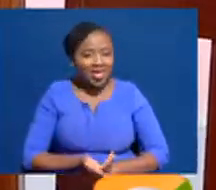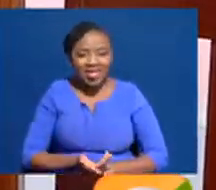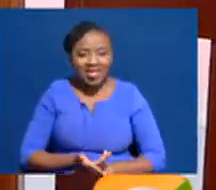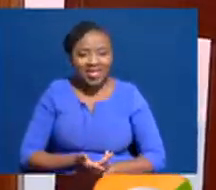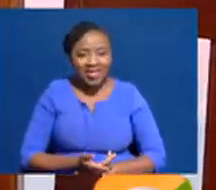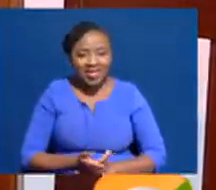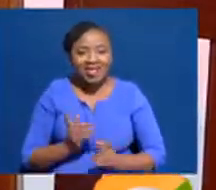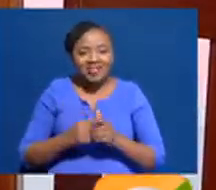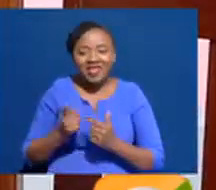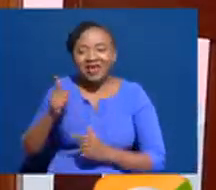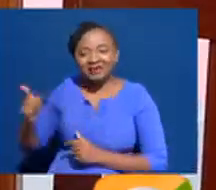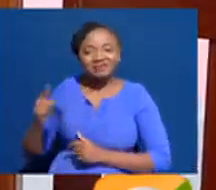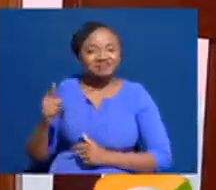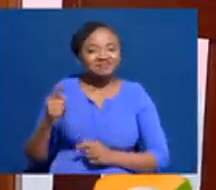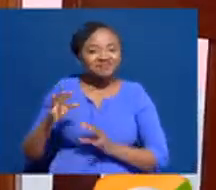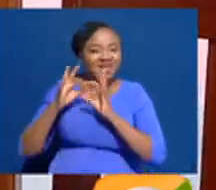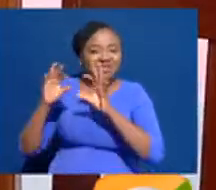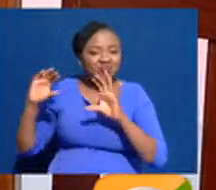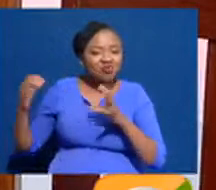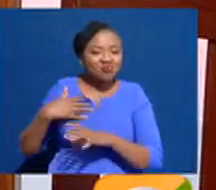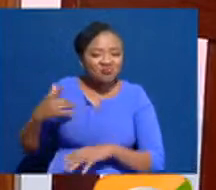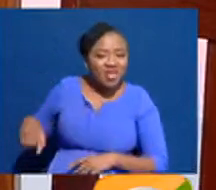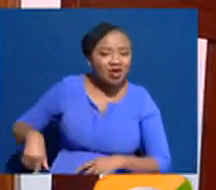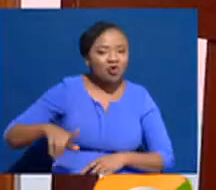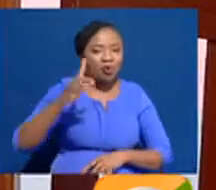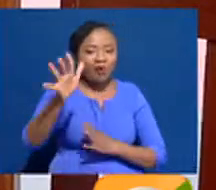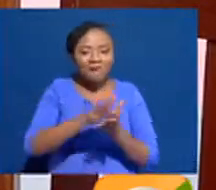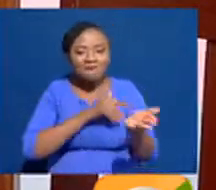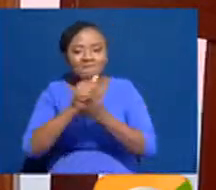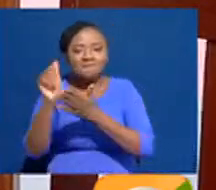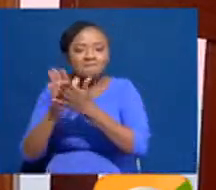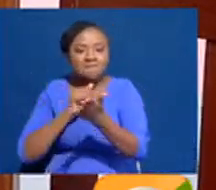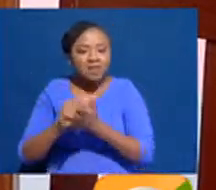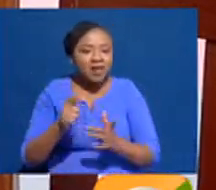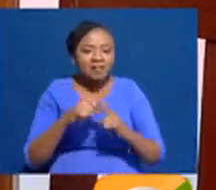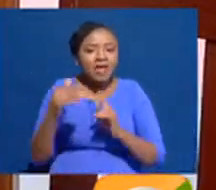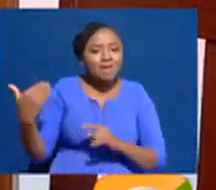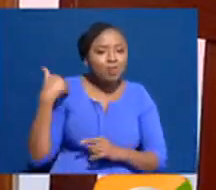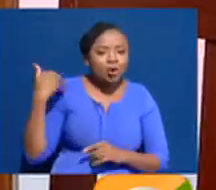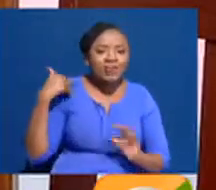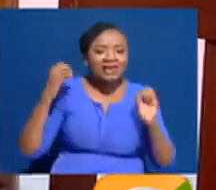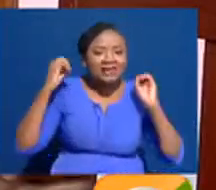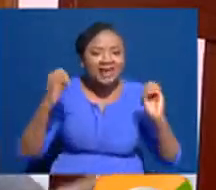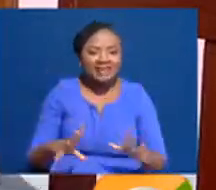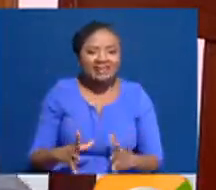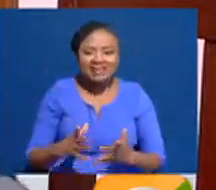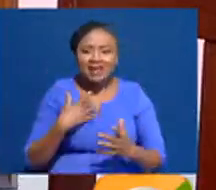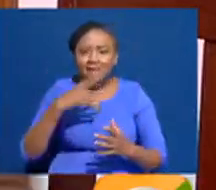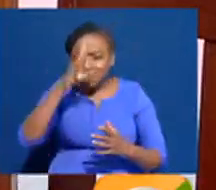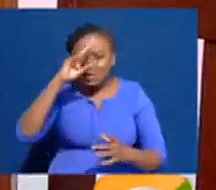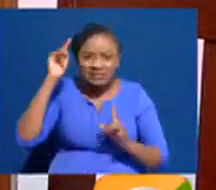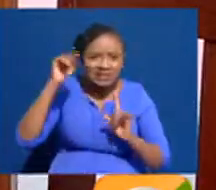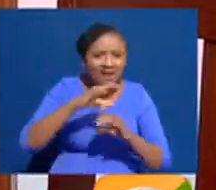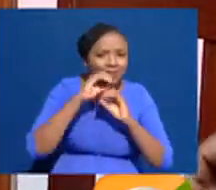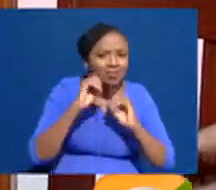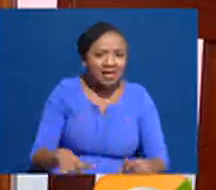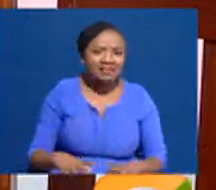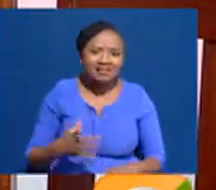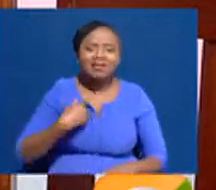there vandalizing without being threatened, without being provoked. You saw that. You know very